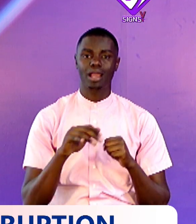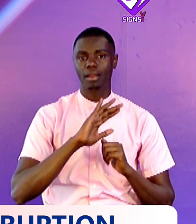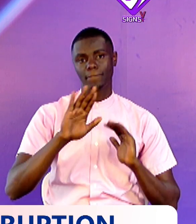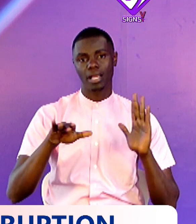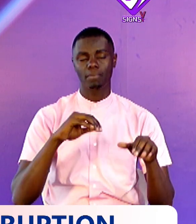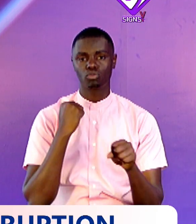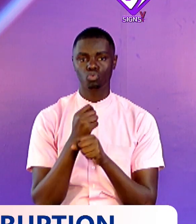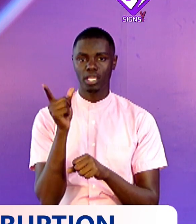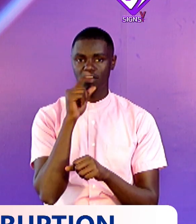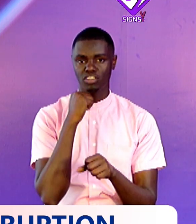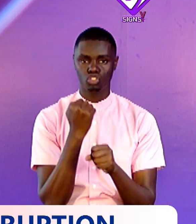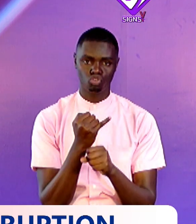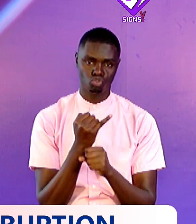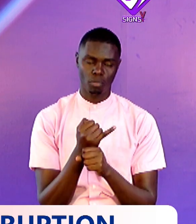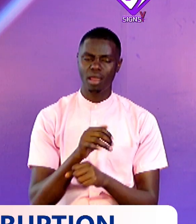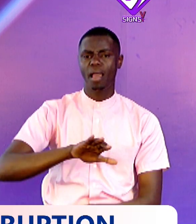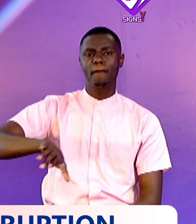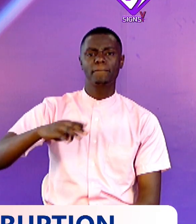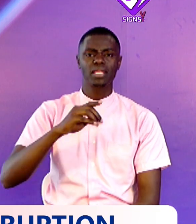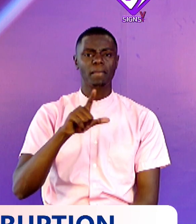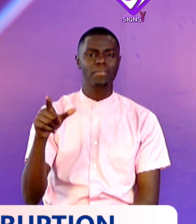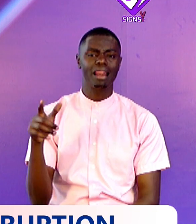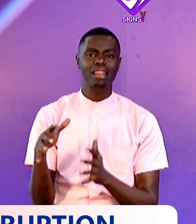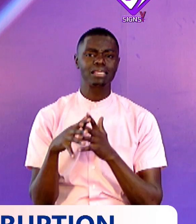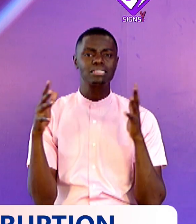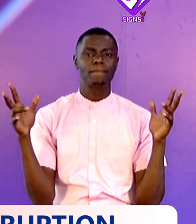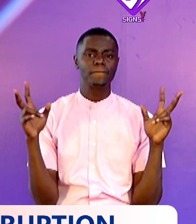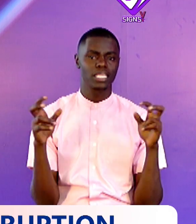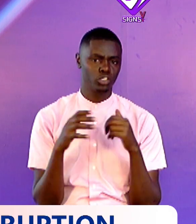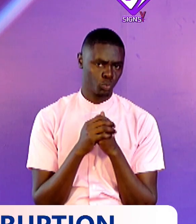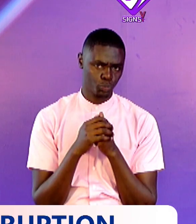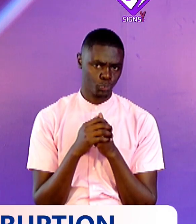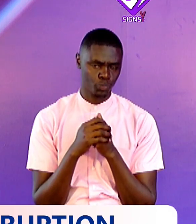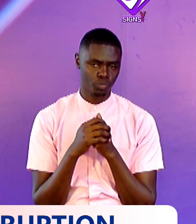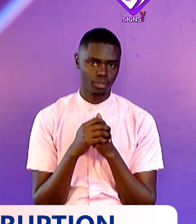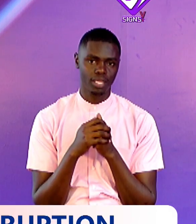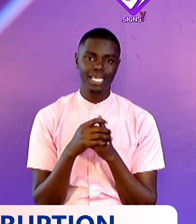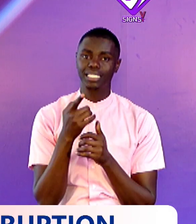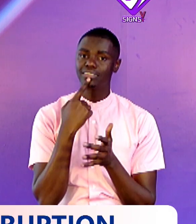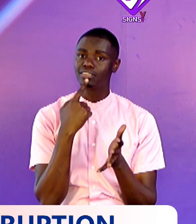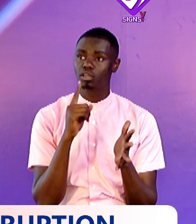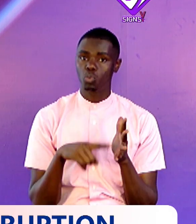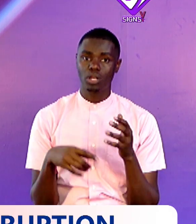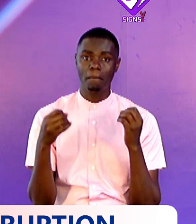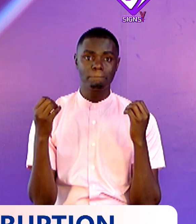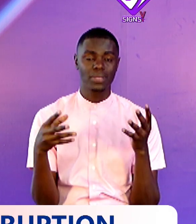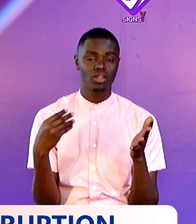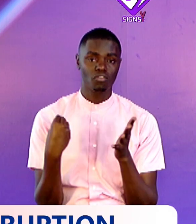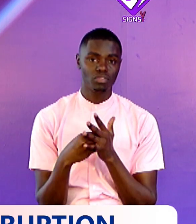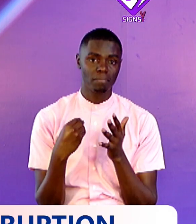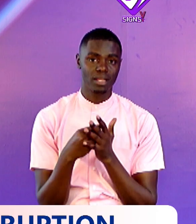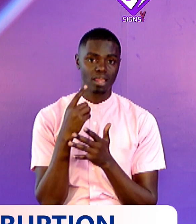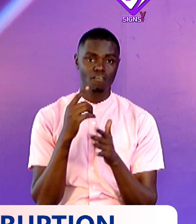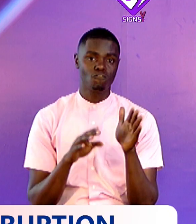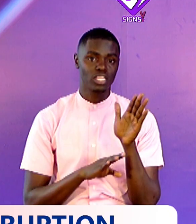of these projects. Of course, pending bills is a big issue. And it is said that many of these monies for development